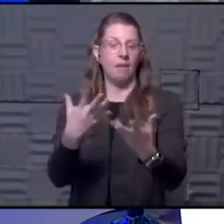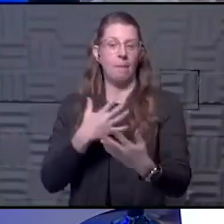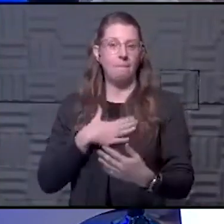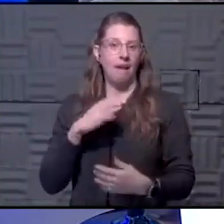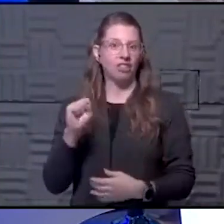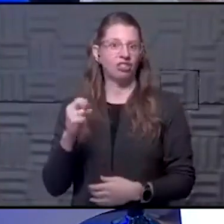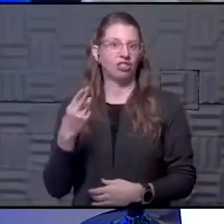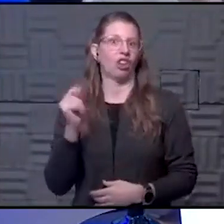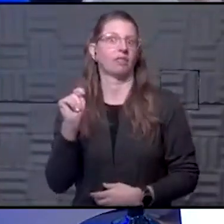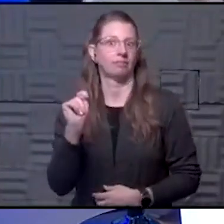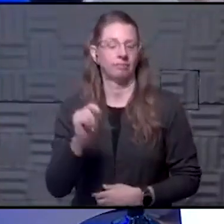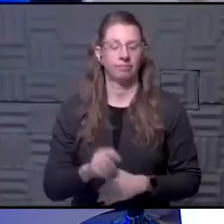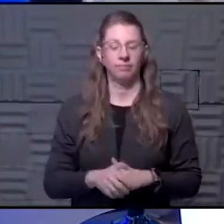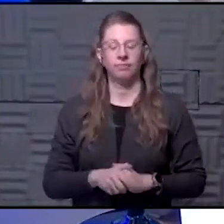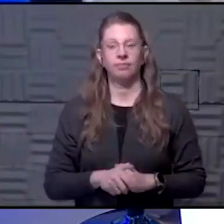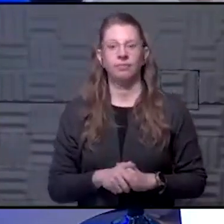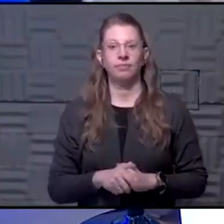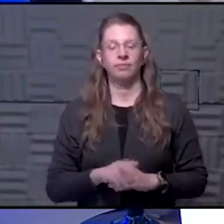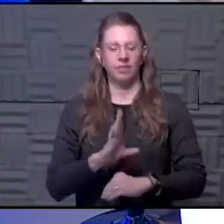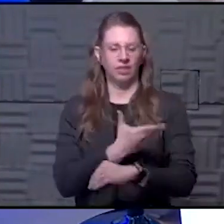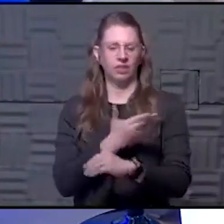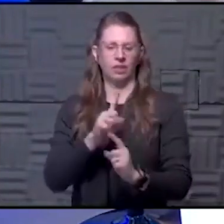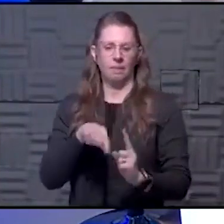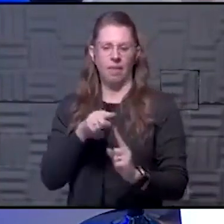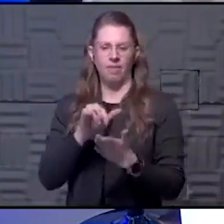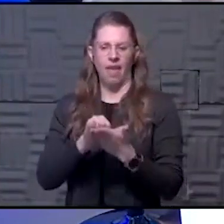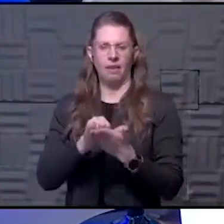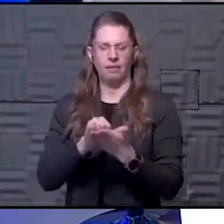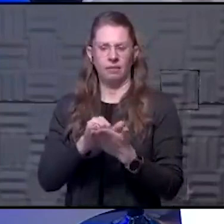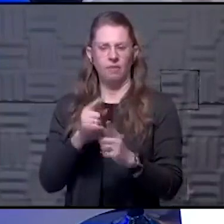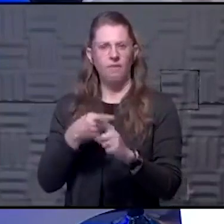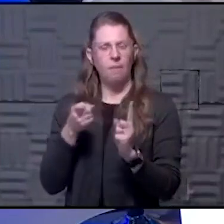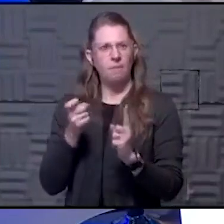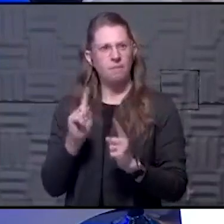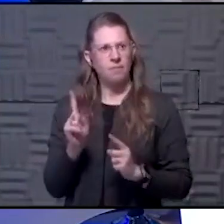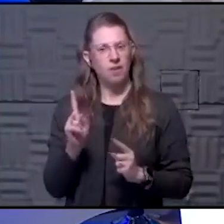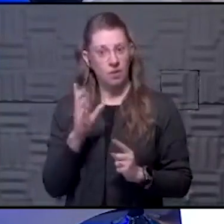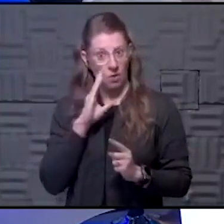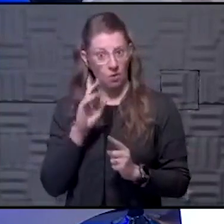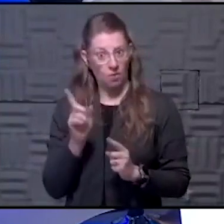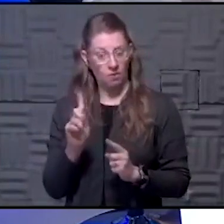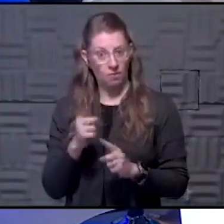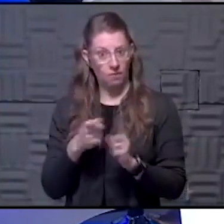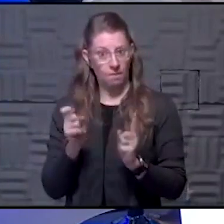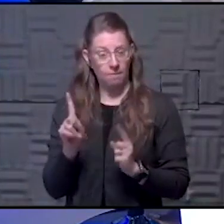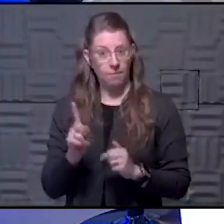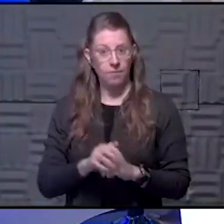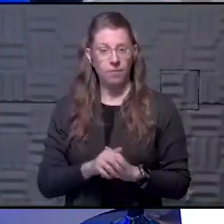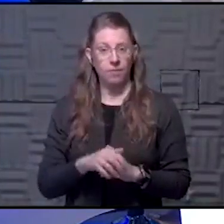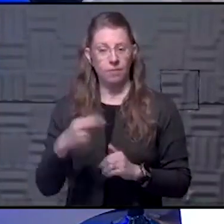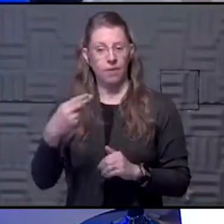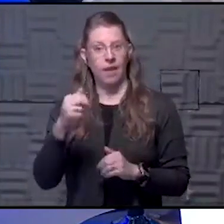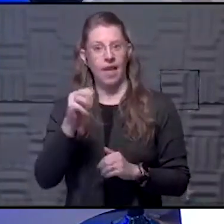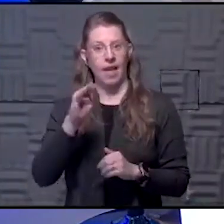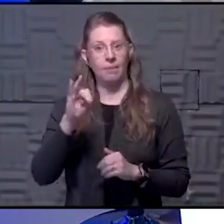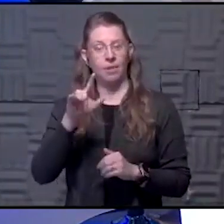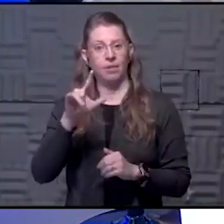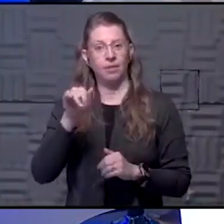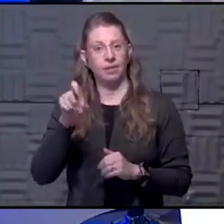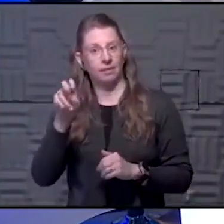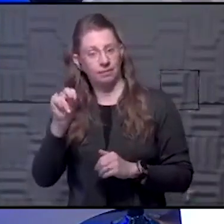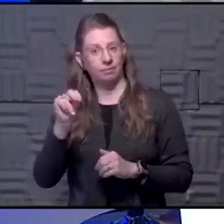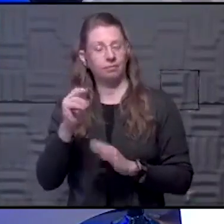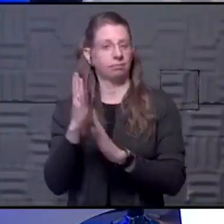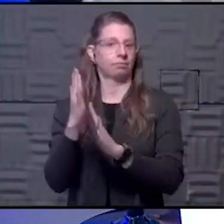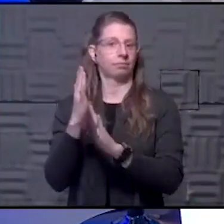shot. There's a song about that. You know where that's from? I've heard. You know where that's from, that song? Hamilton? Hamilton it is. Well